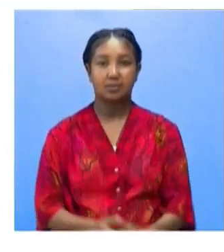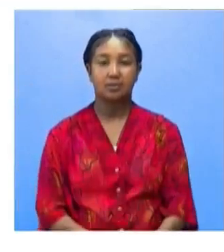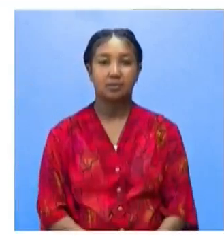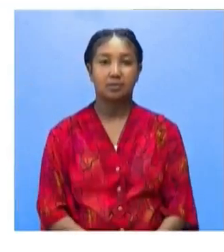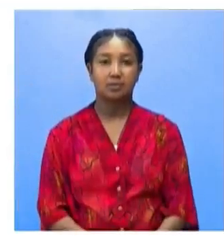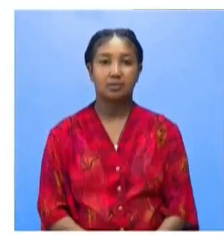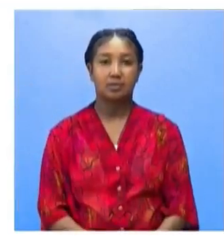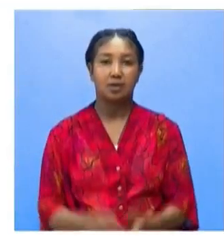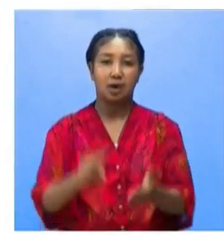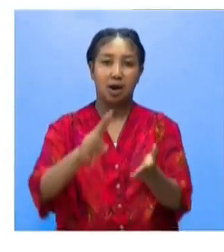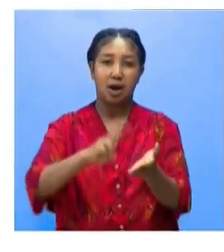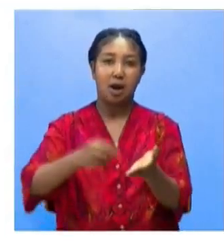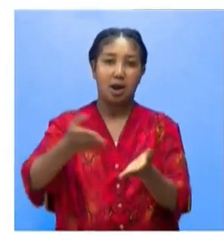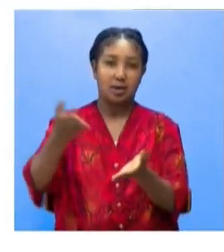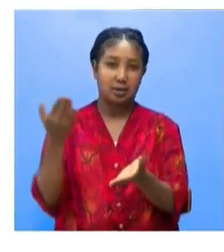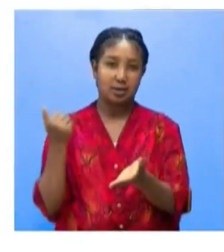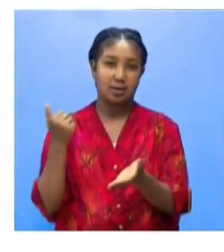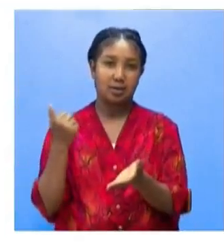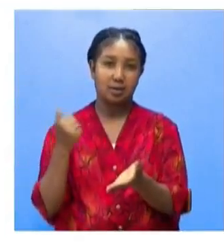read